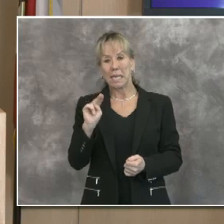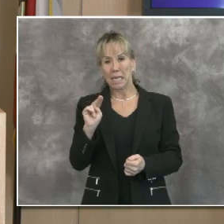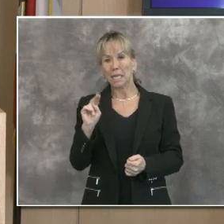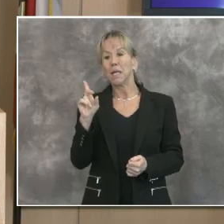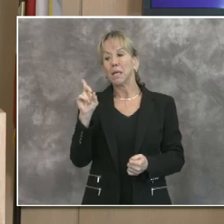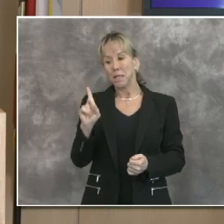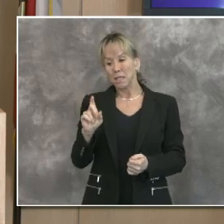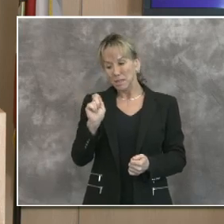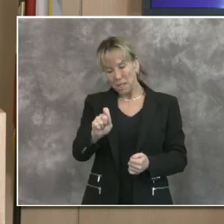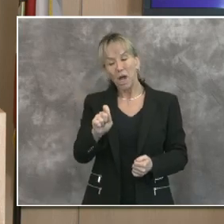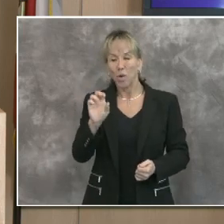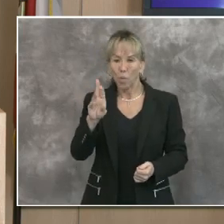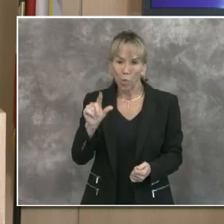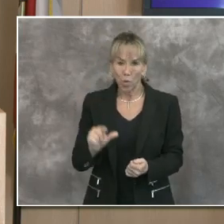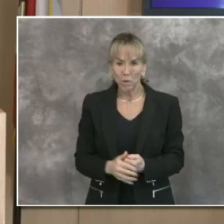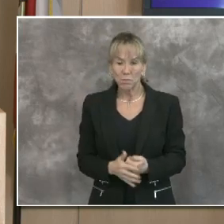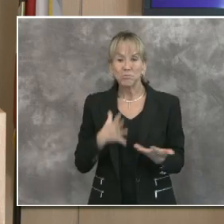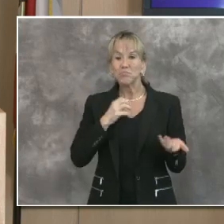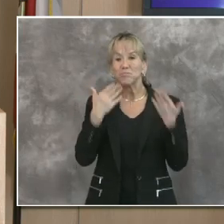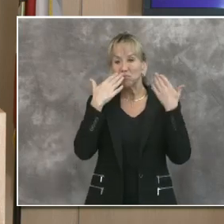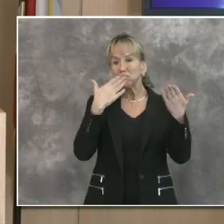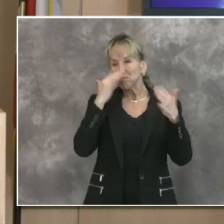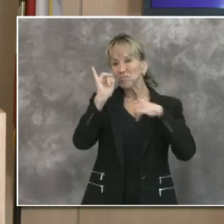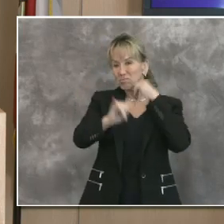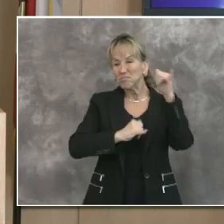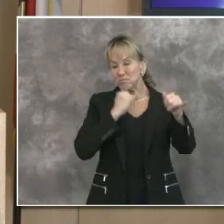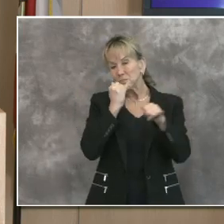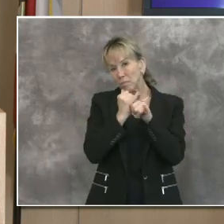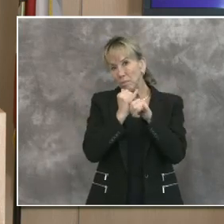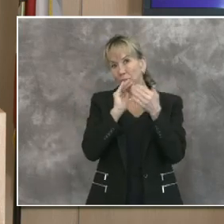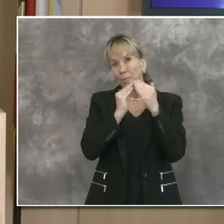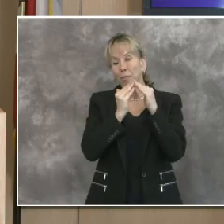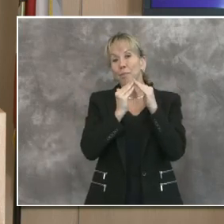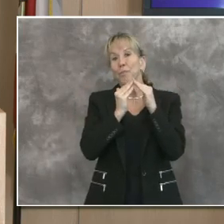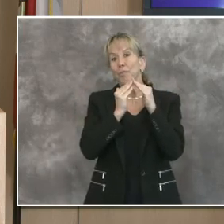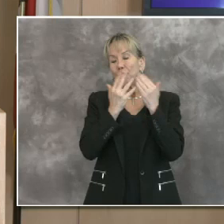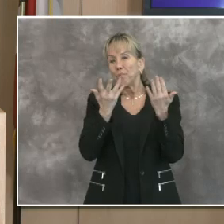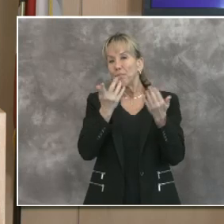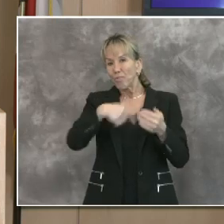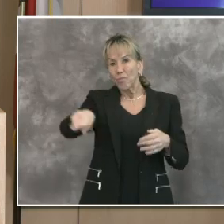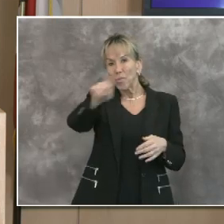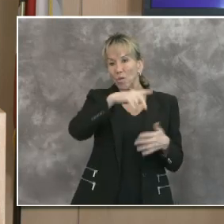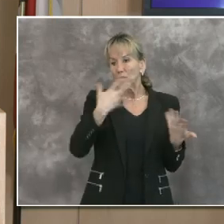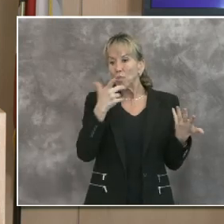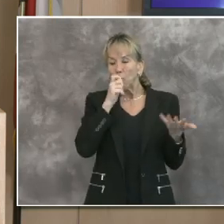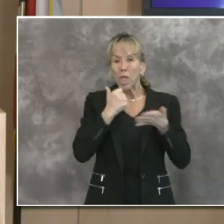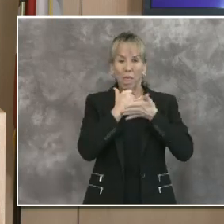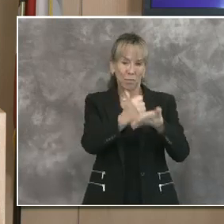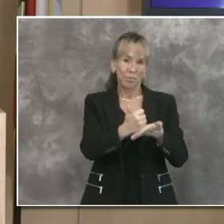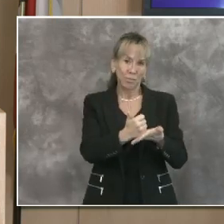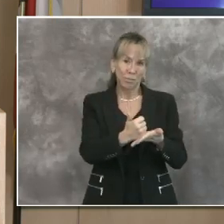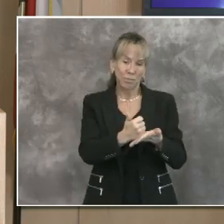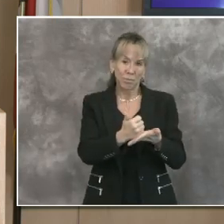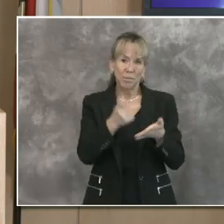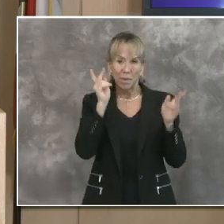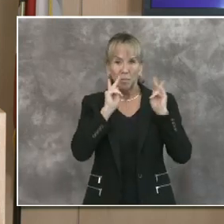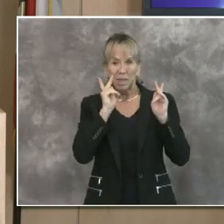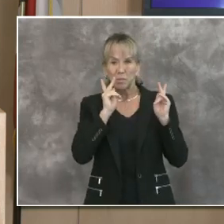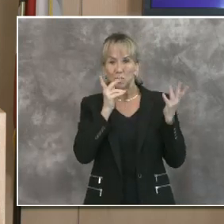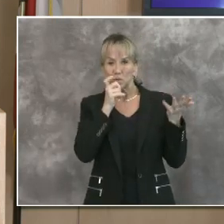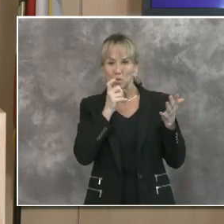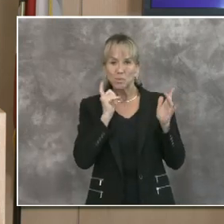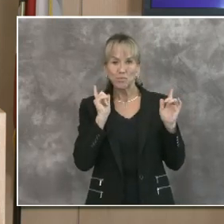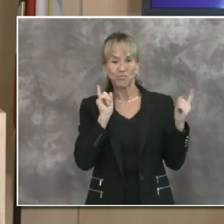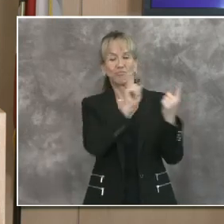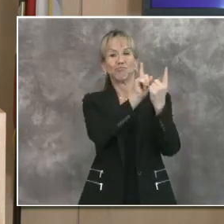icfdn.org. We want to thank the International Community Foundation and to all who are helping our people on the front